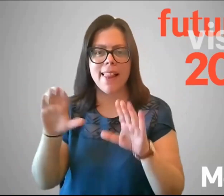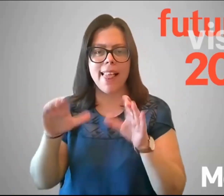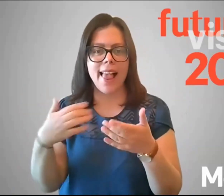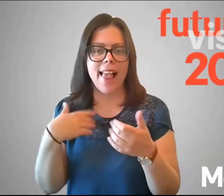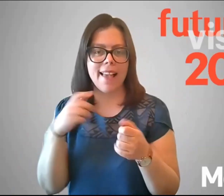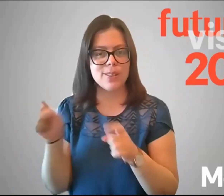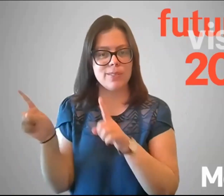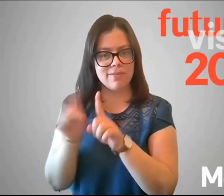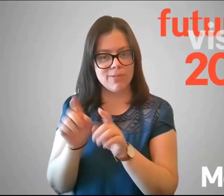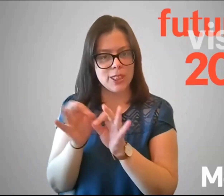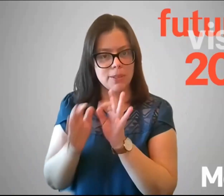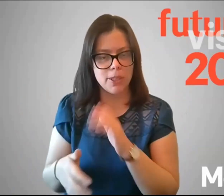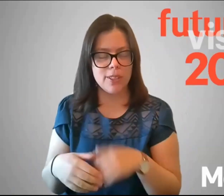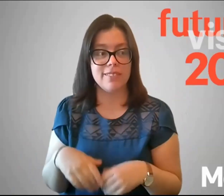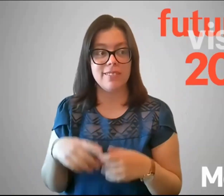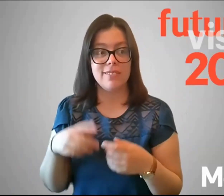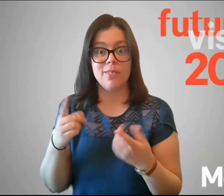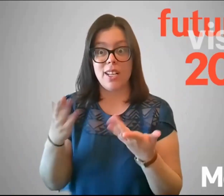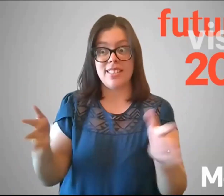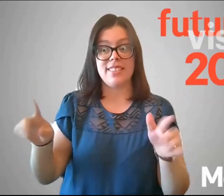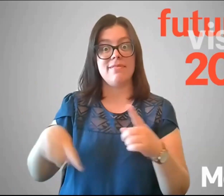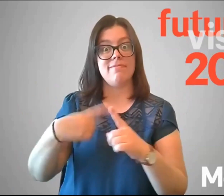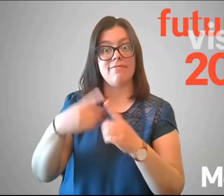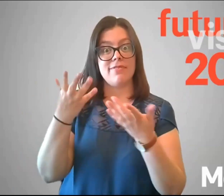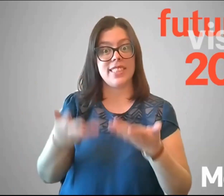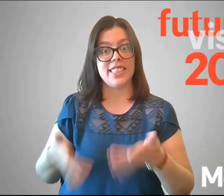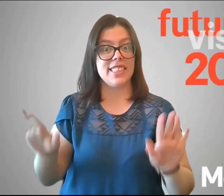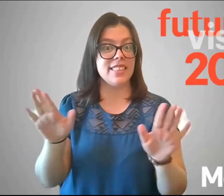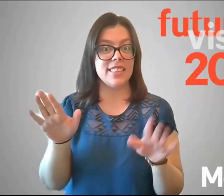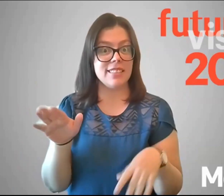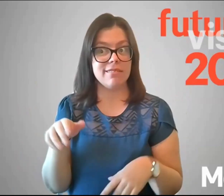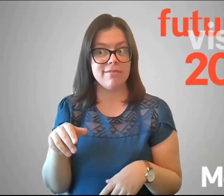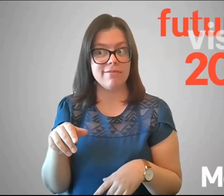my classes, also from 1 to 5, like you mentioned.